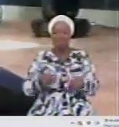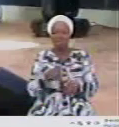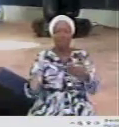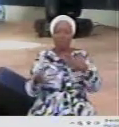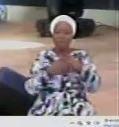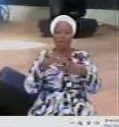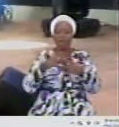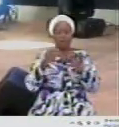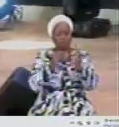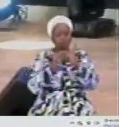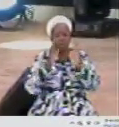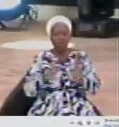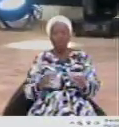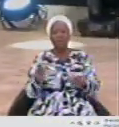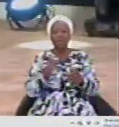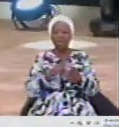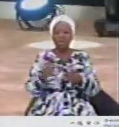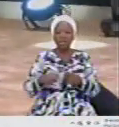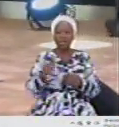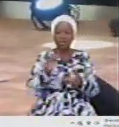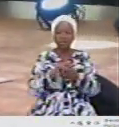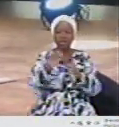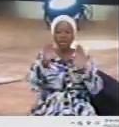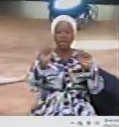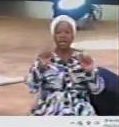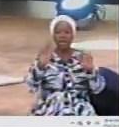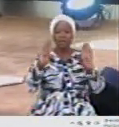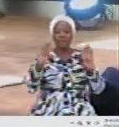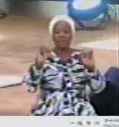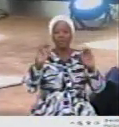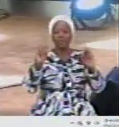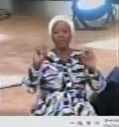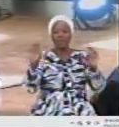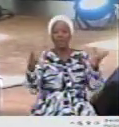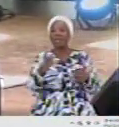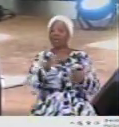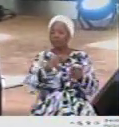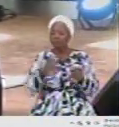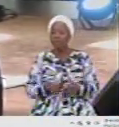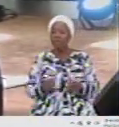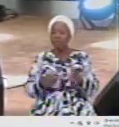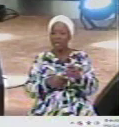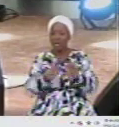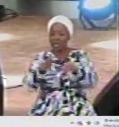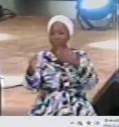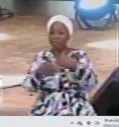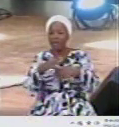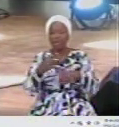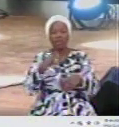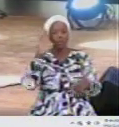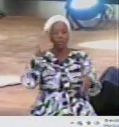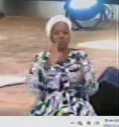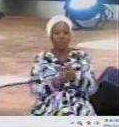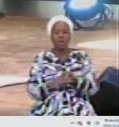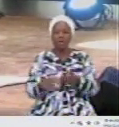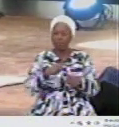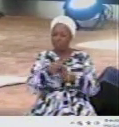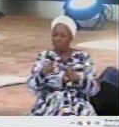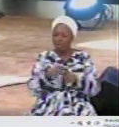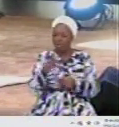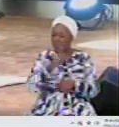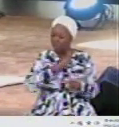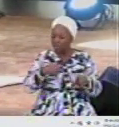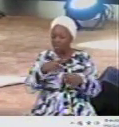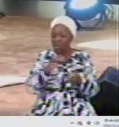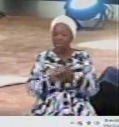to the owner. Abimelech returned to Abraham, his wife. It is, you know, when you are saved, there will be something